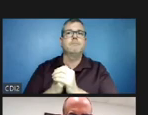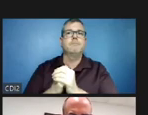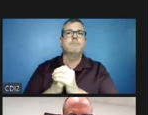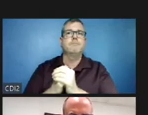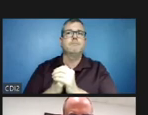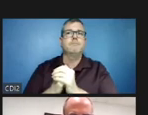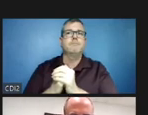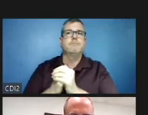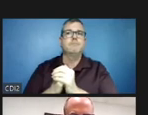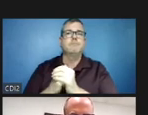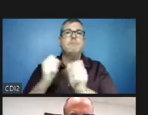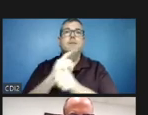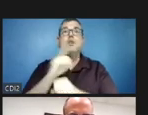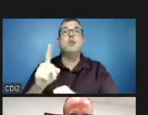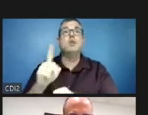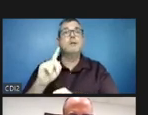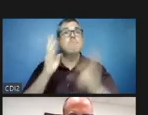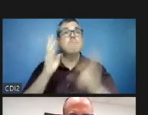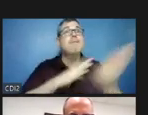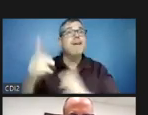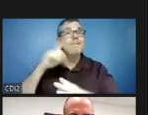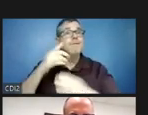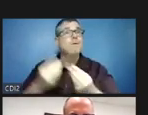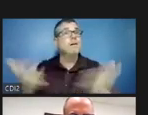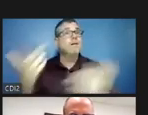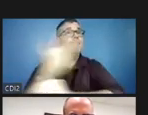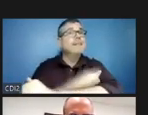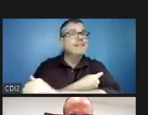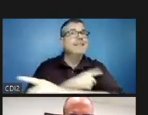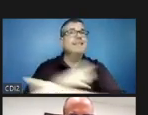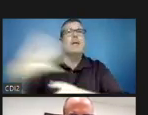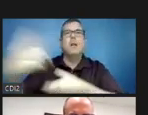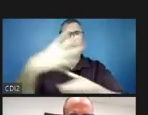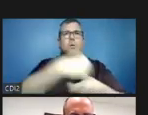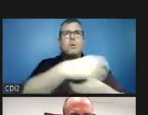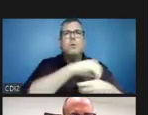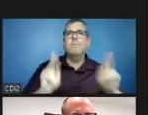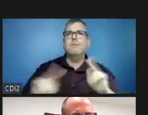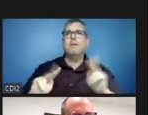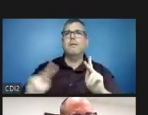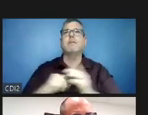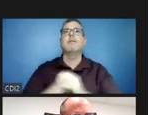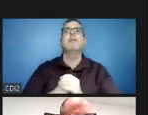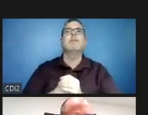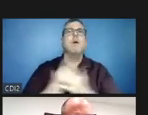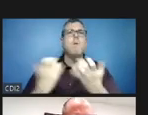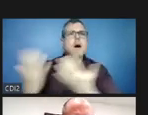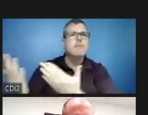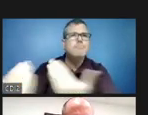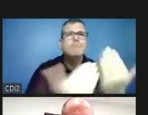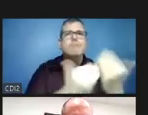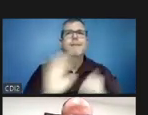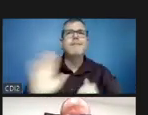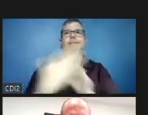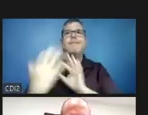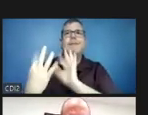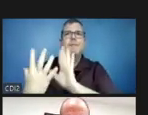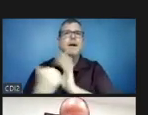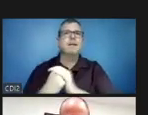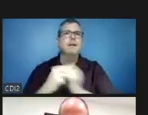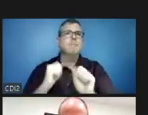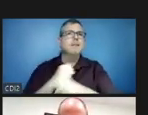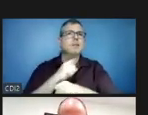you participating today and seeking your feedback as we course correct to make sure that we can distribute vaccine